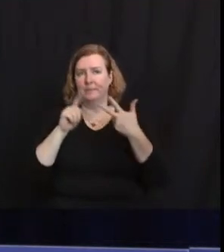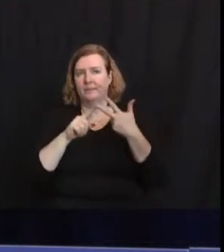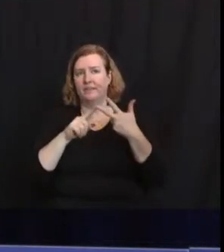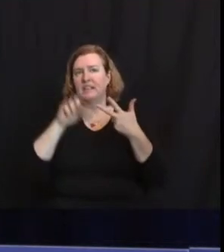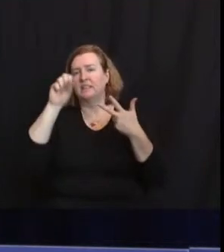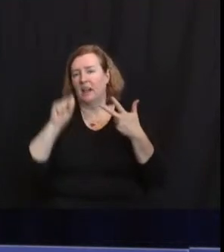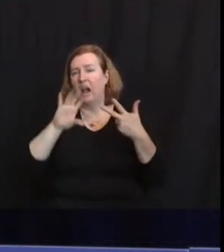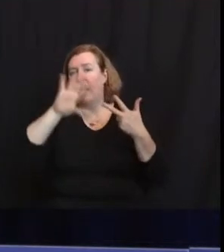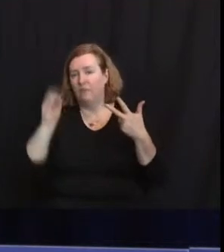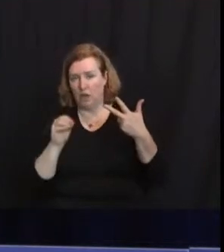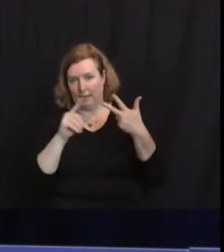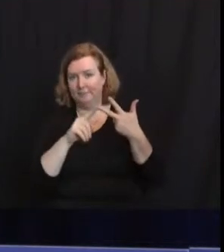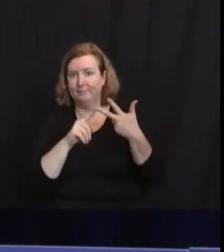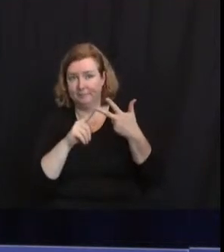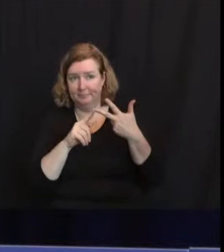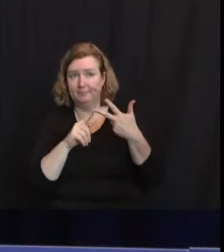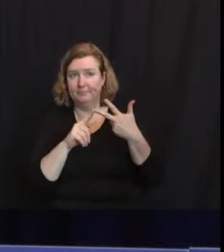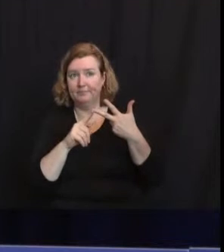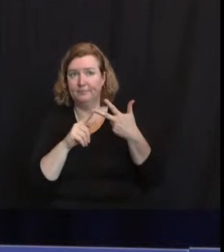variant